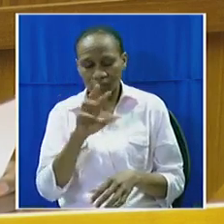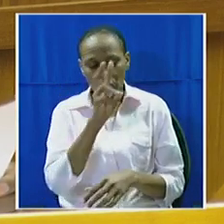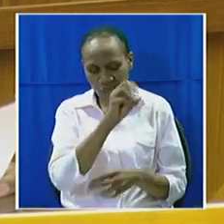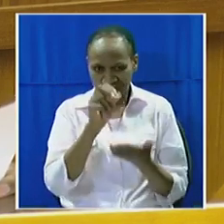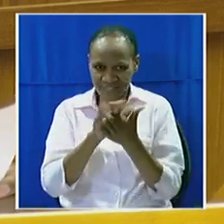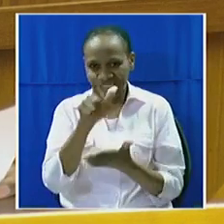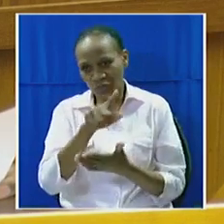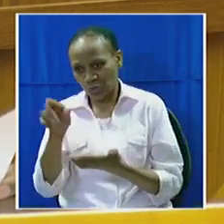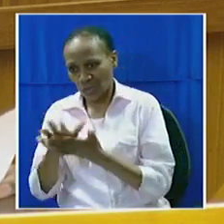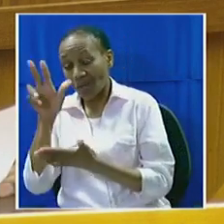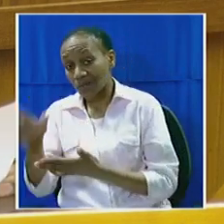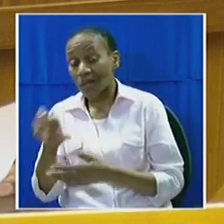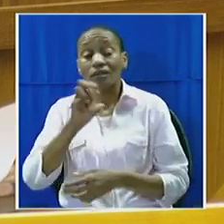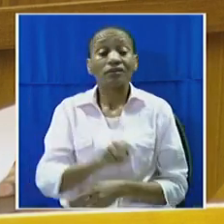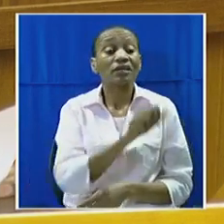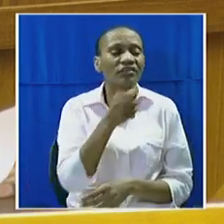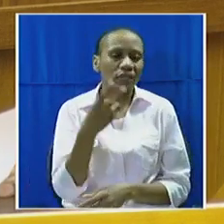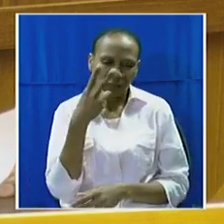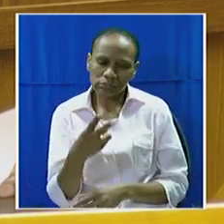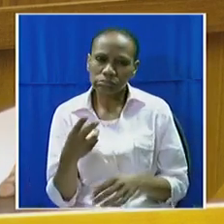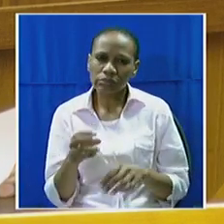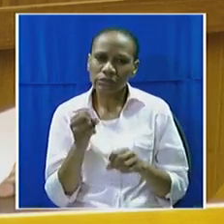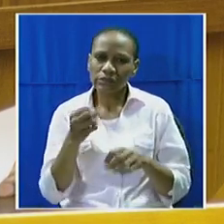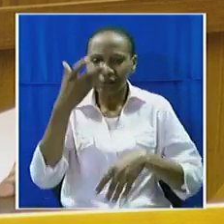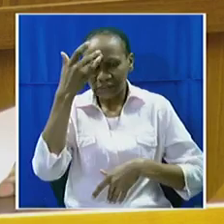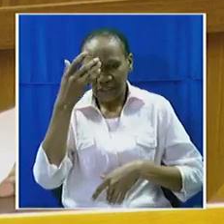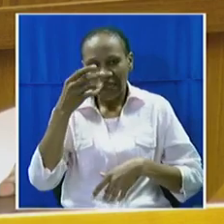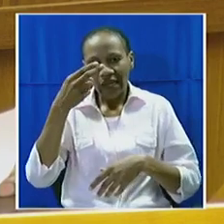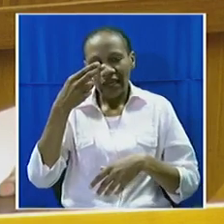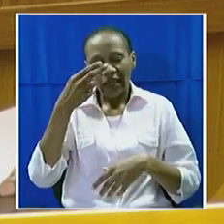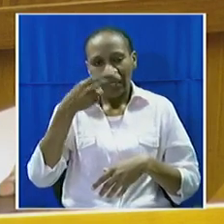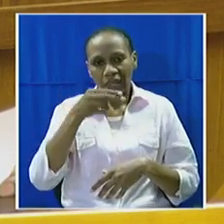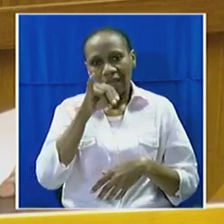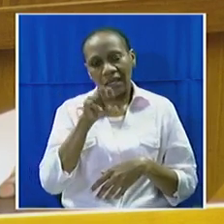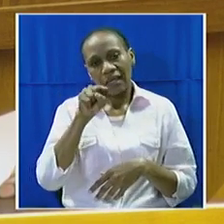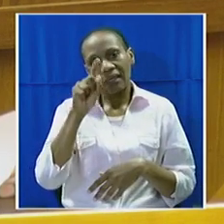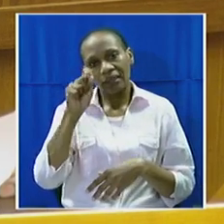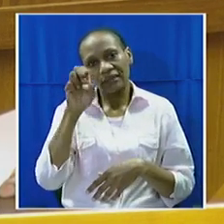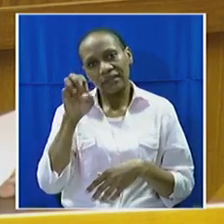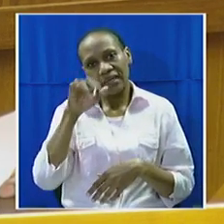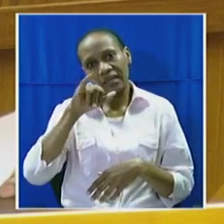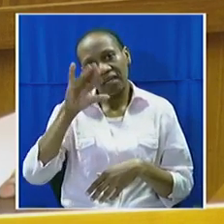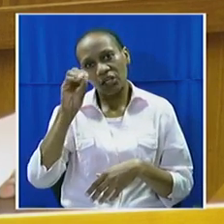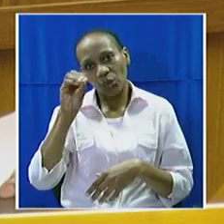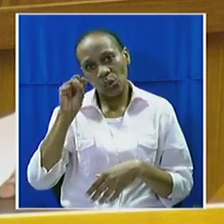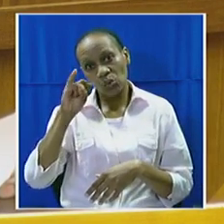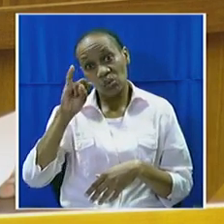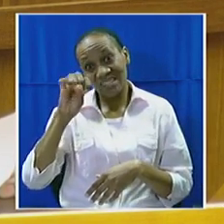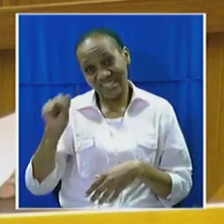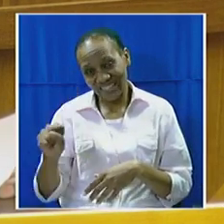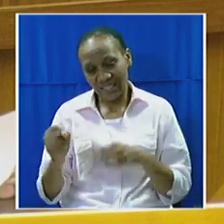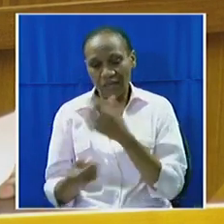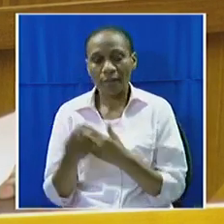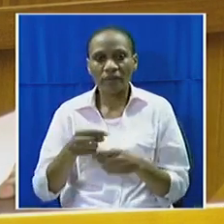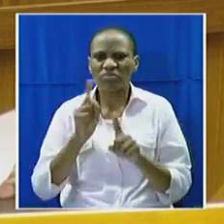2017-2018, South Africa experienced an outbreak of listeriosis arising from food contamination from 2 food processed meat